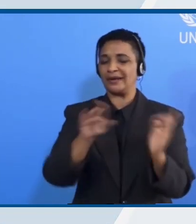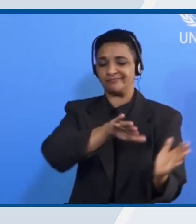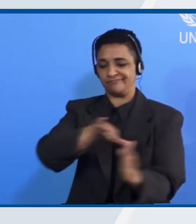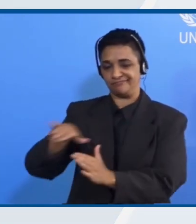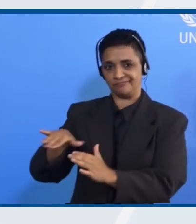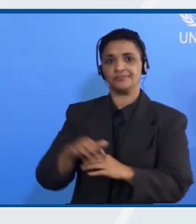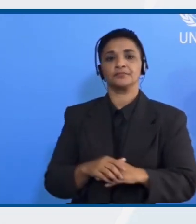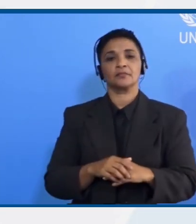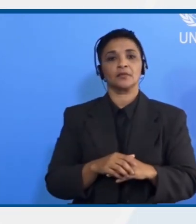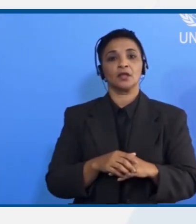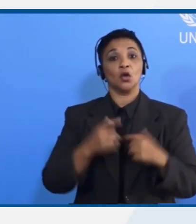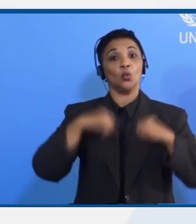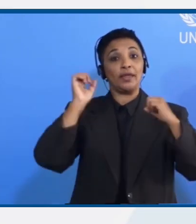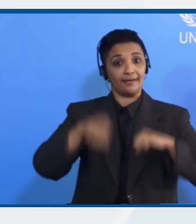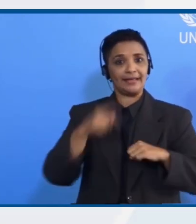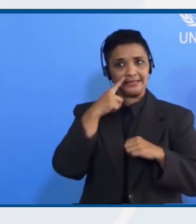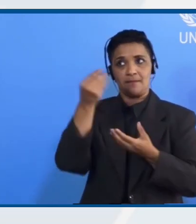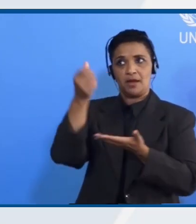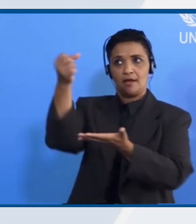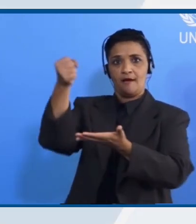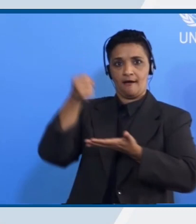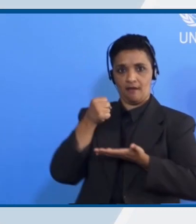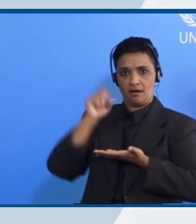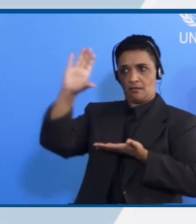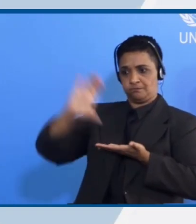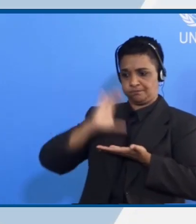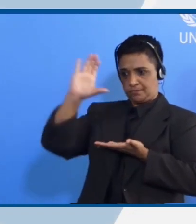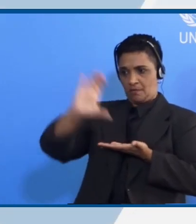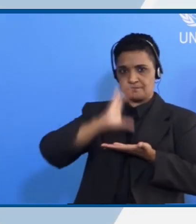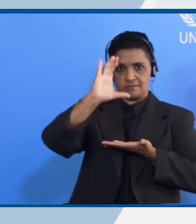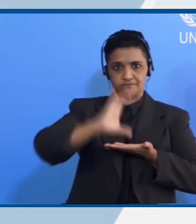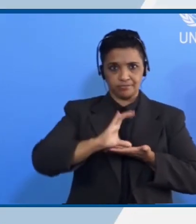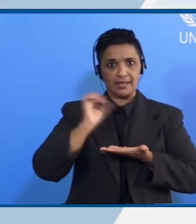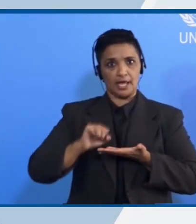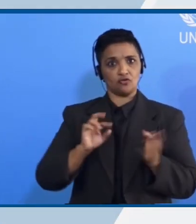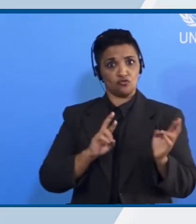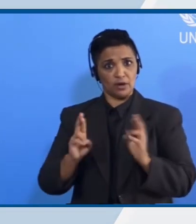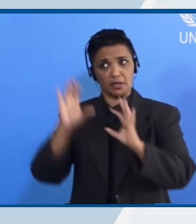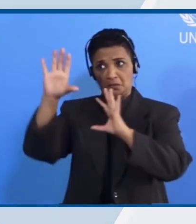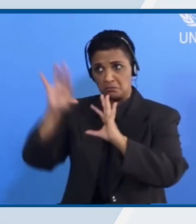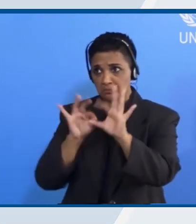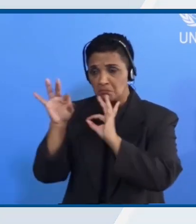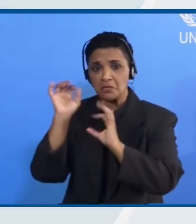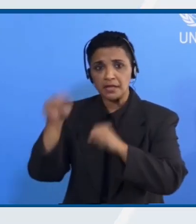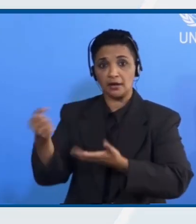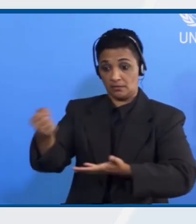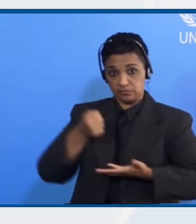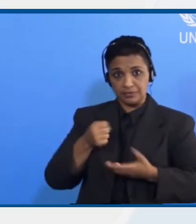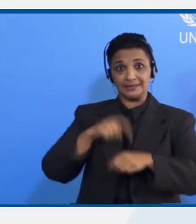we manage to avail pipelines of investment that are ready, shovel-ready, that are ready to be